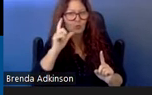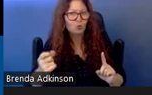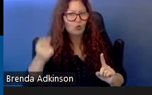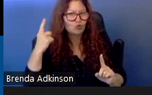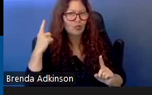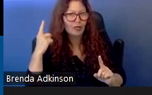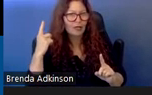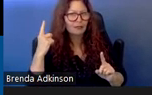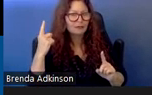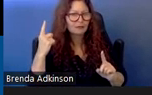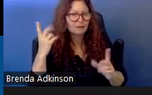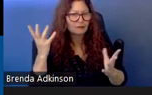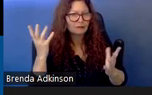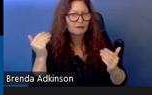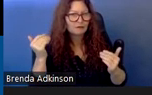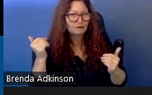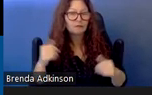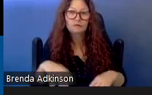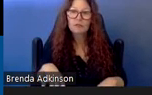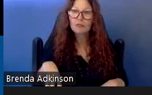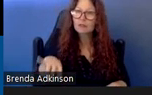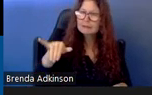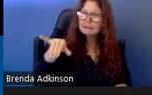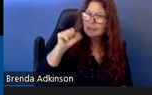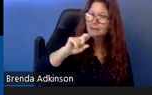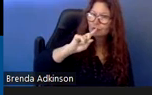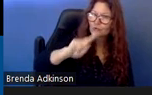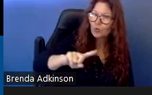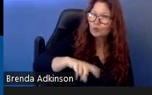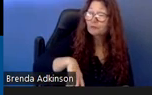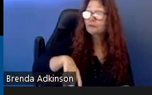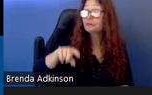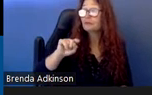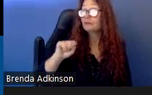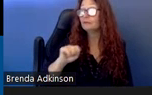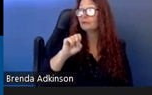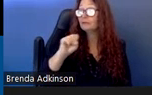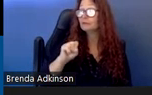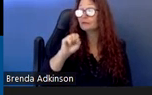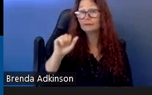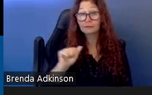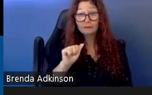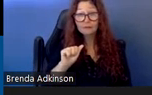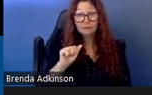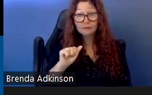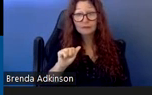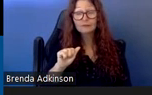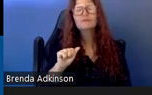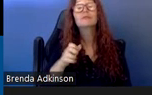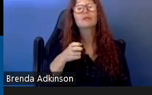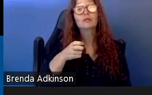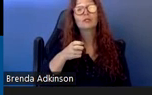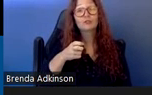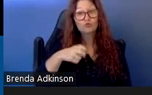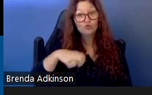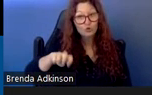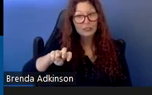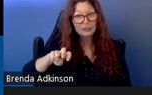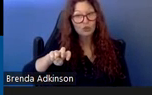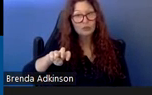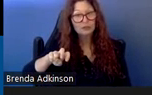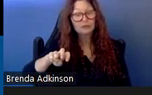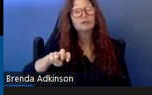if we could do that. Sure. Thanks. TSA, as you mentioned, is transitional sheltering assistance.